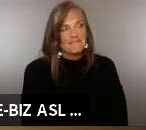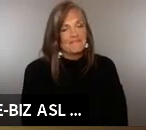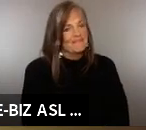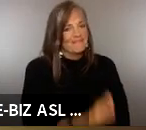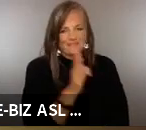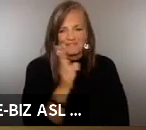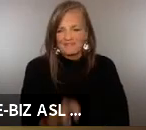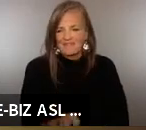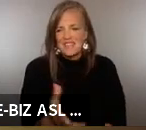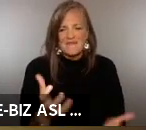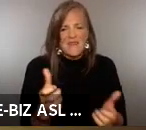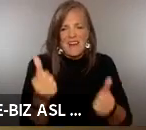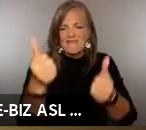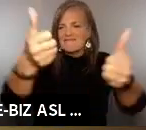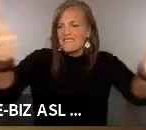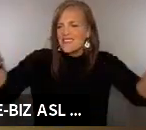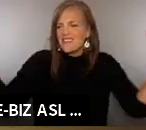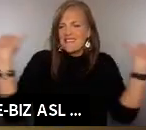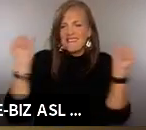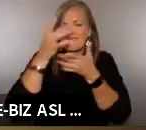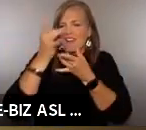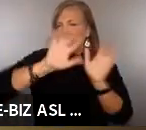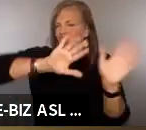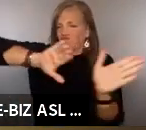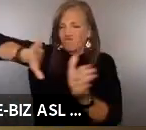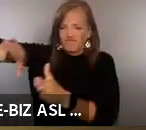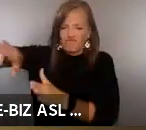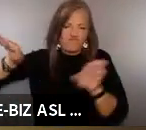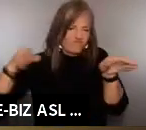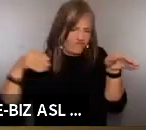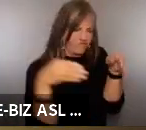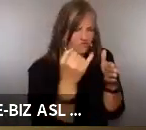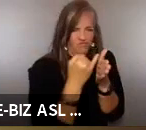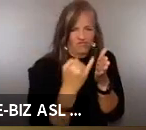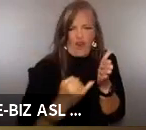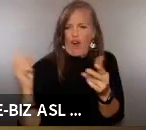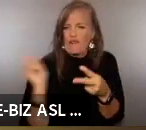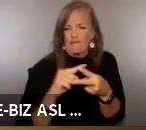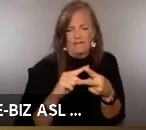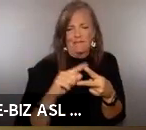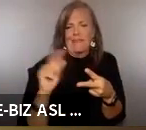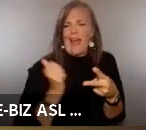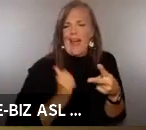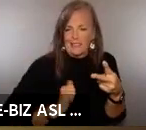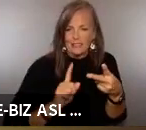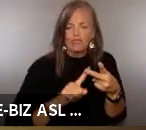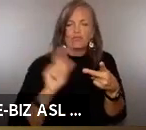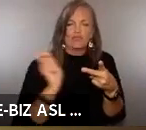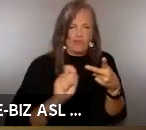anything else but art, specifically acting and writing. And,